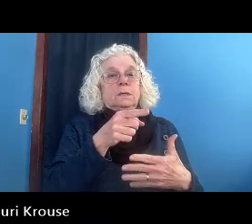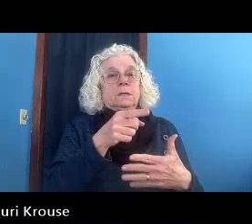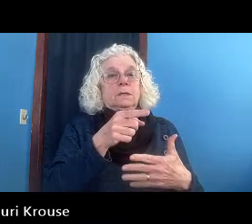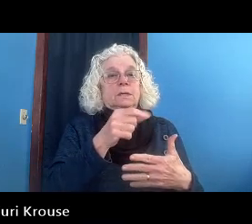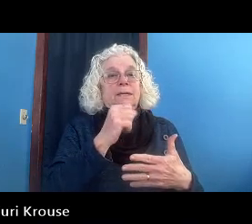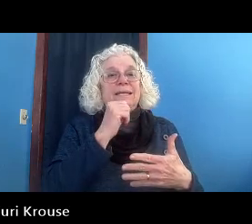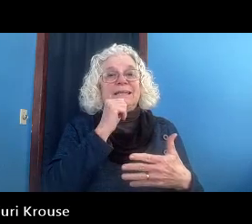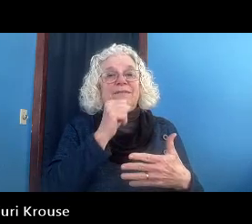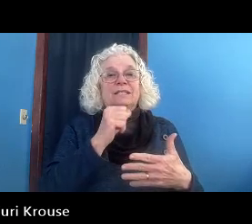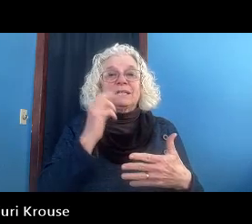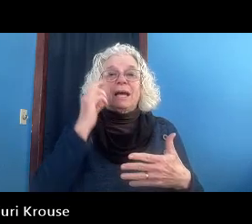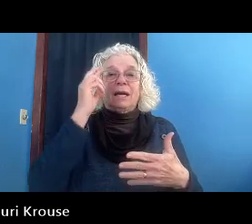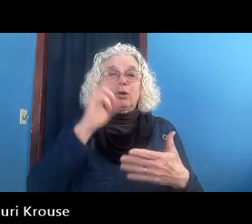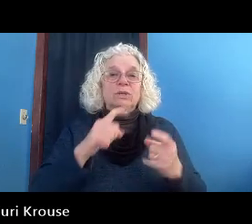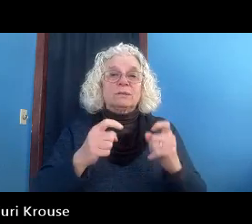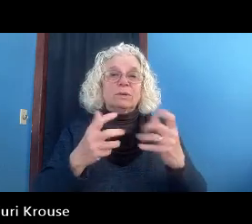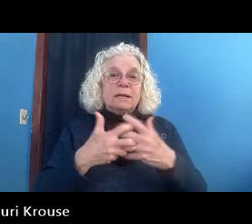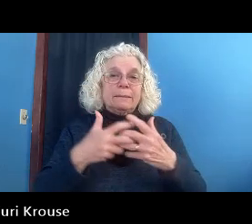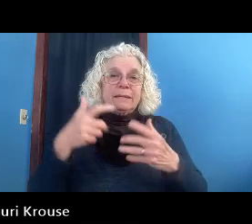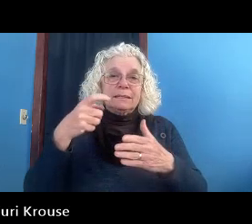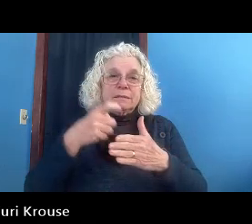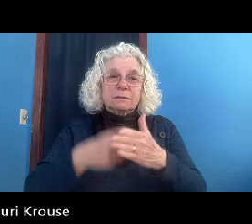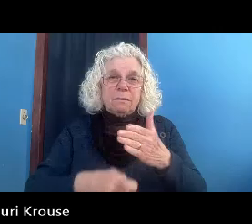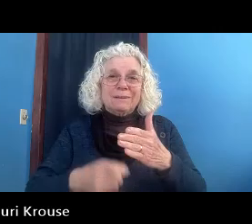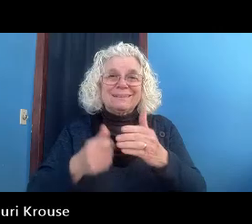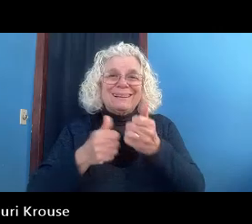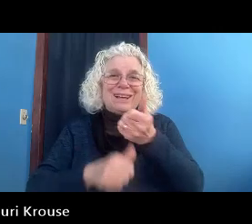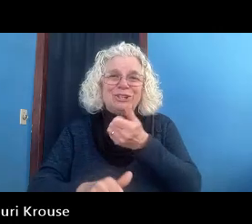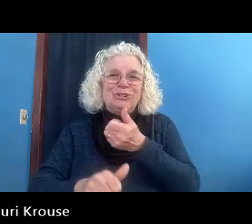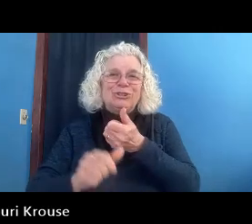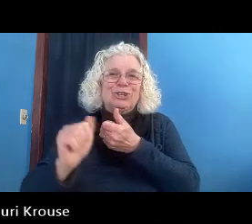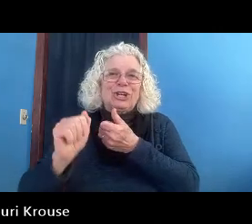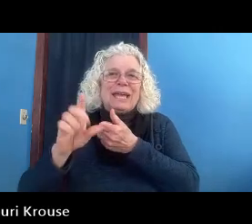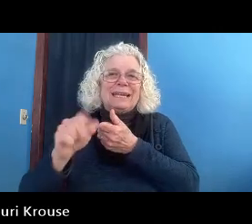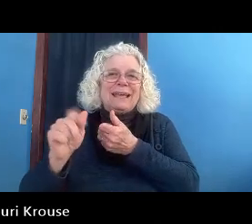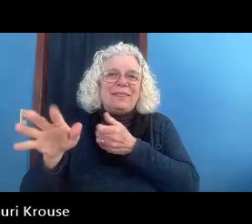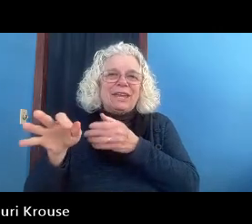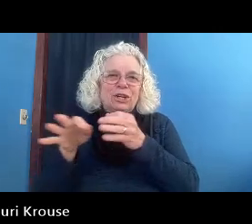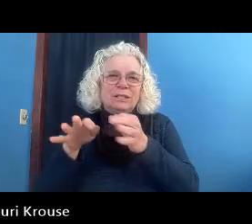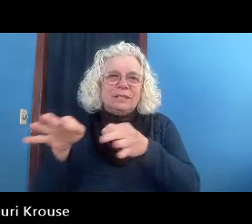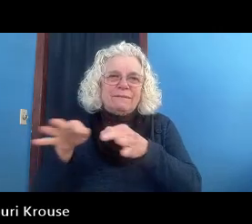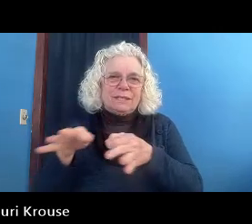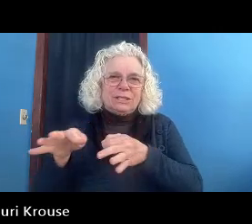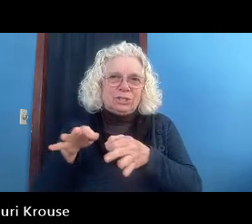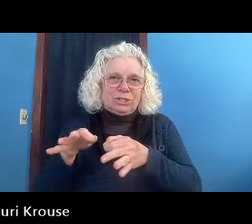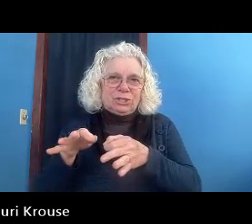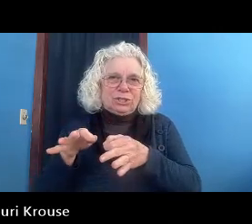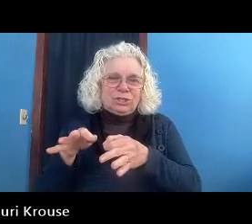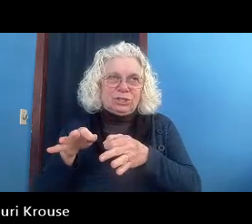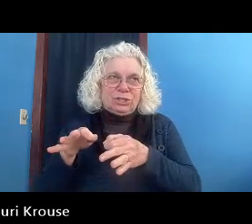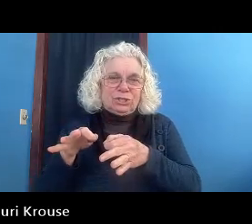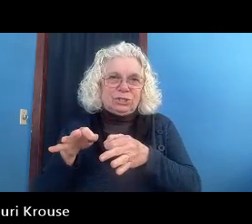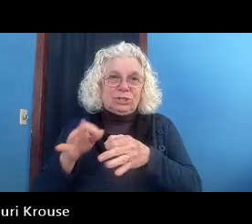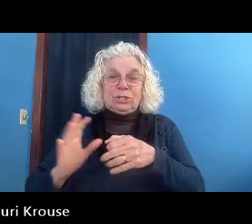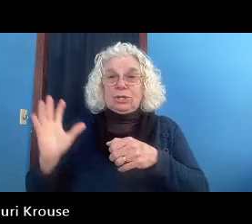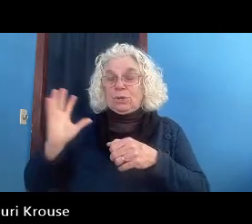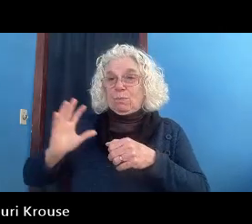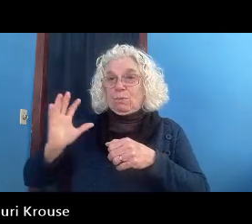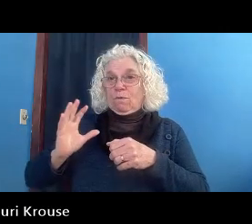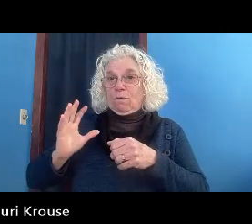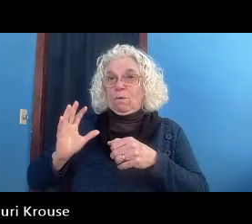expense under the definition of the ADA. So when I started, we actually had an employer